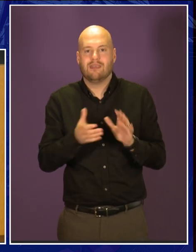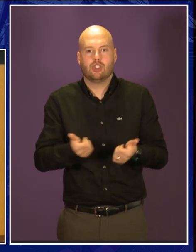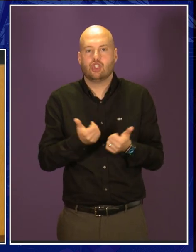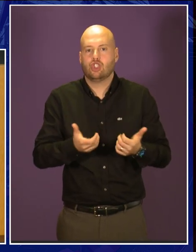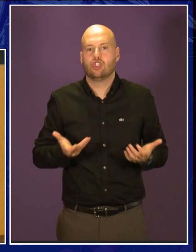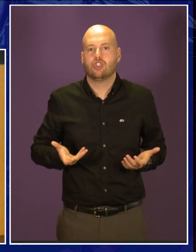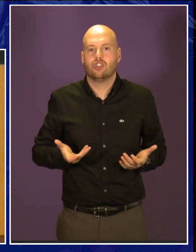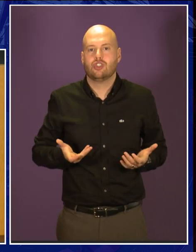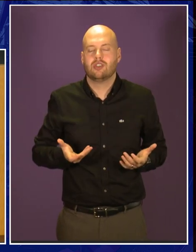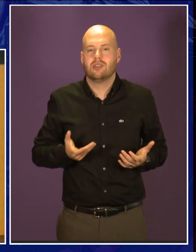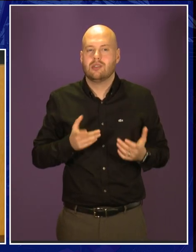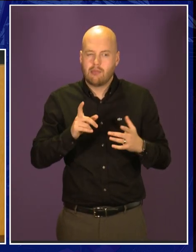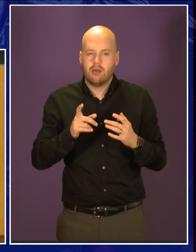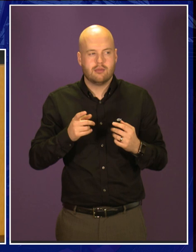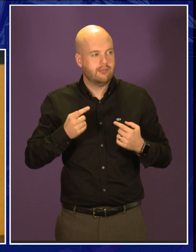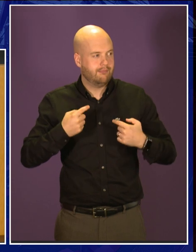this.